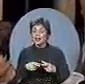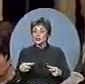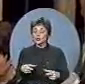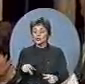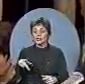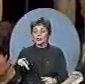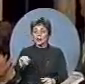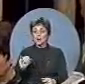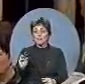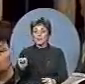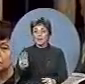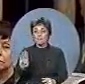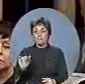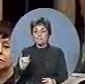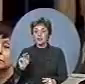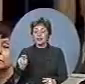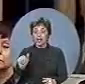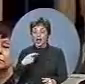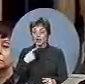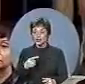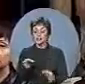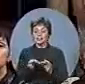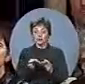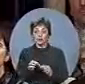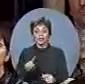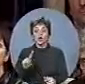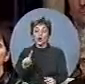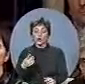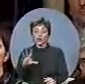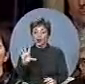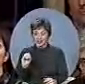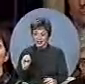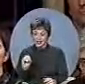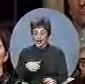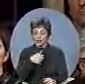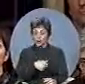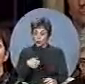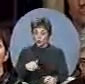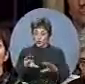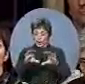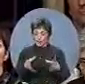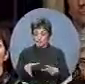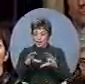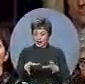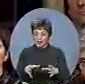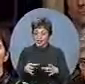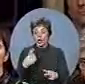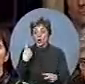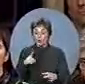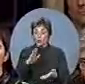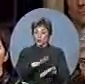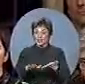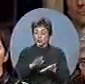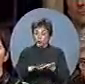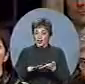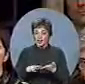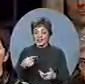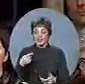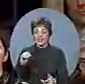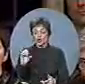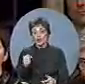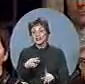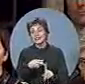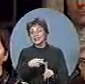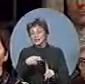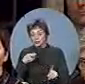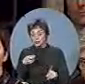to clean up the greenhouse gas emissions from the oil patch. That's a cup worth a cup of coffee. A cup of coffee for each barrel. Is